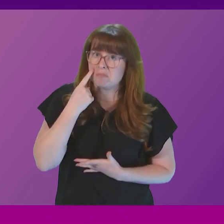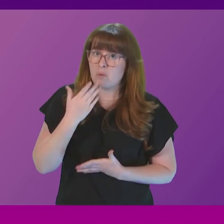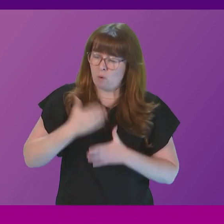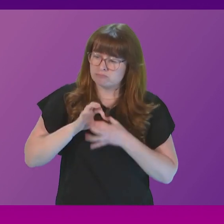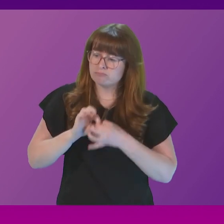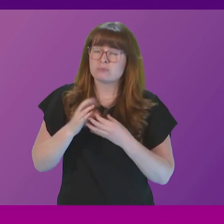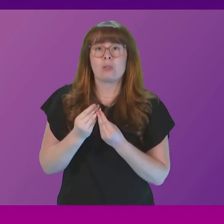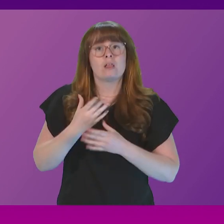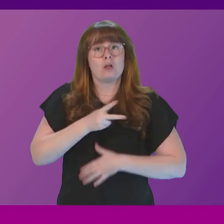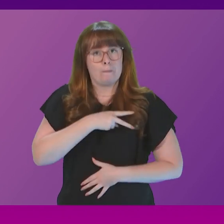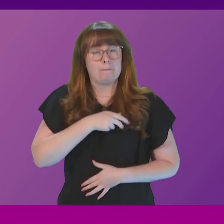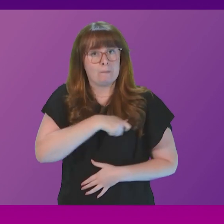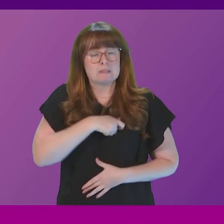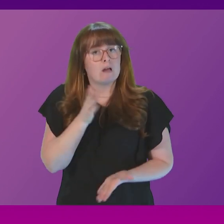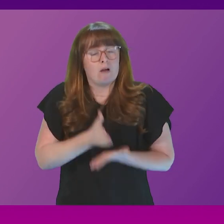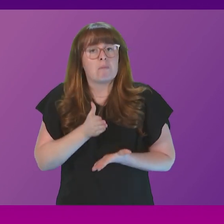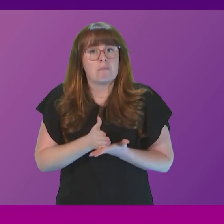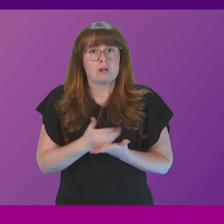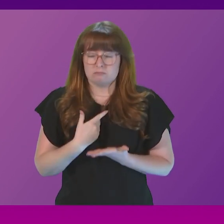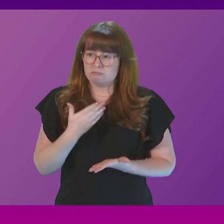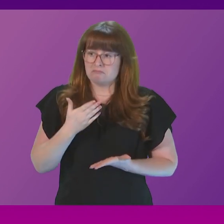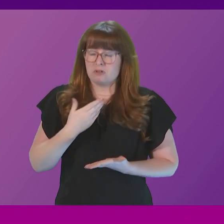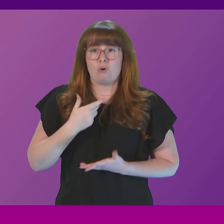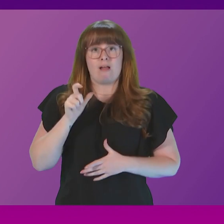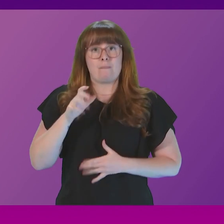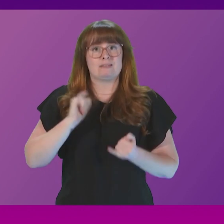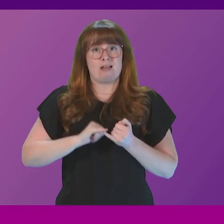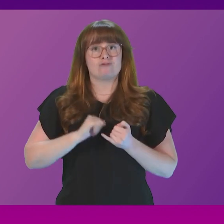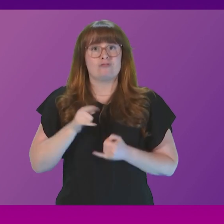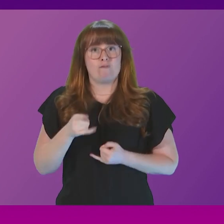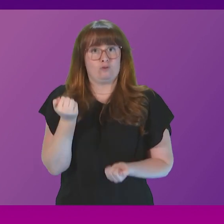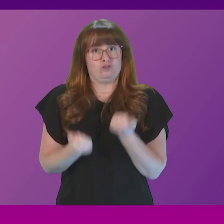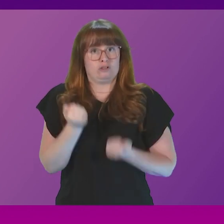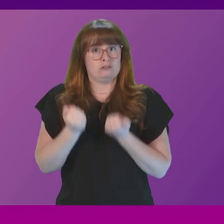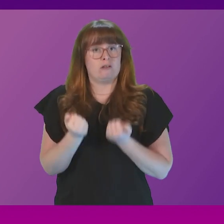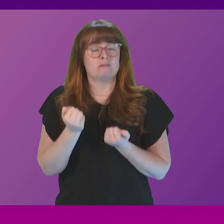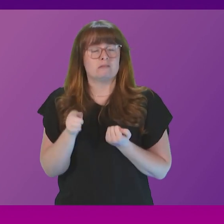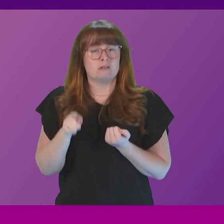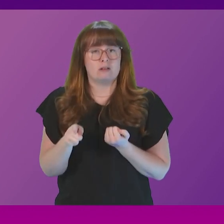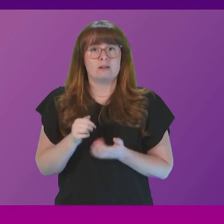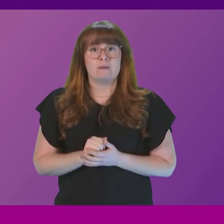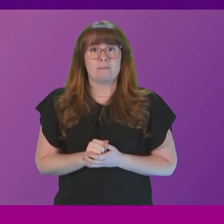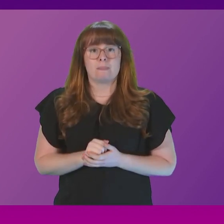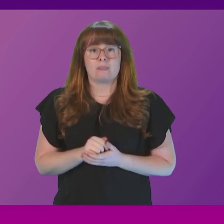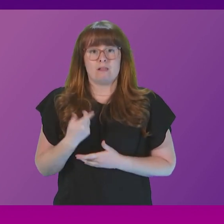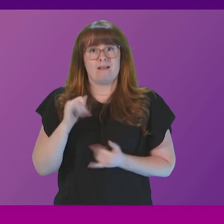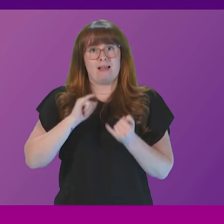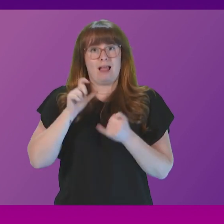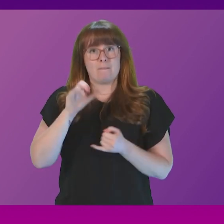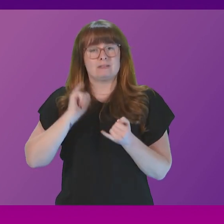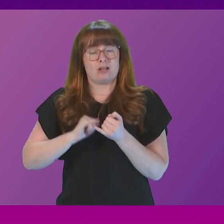and Audrey Nicholls should be in no doubt whatsoever that the Cabinet Secretary for Justice and Home Affairs and the Cabinet Secretary